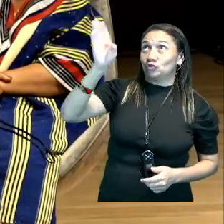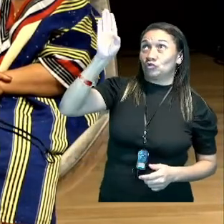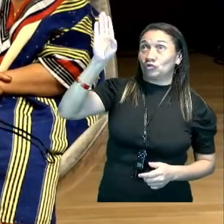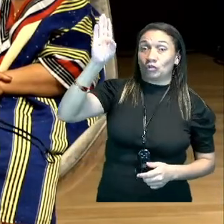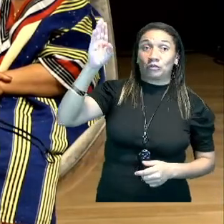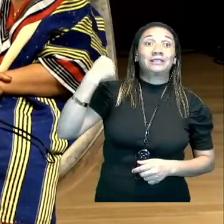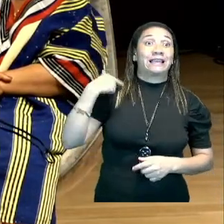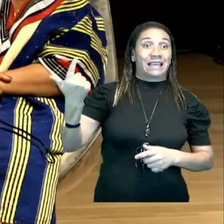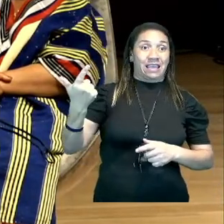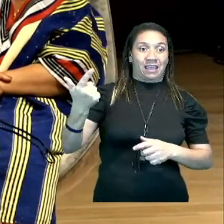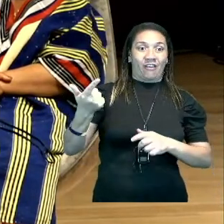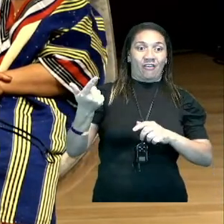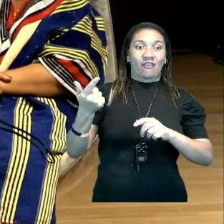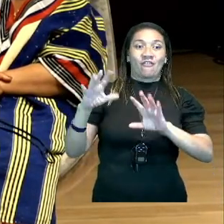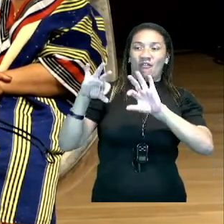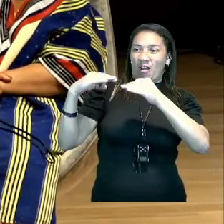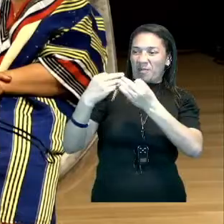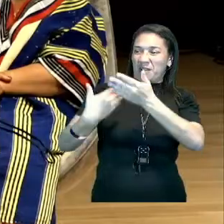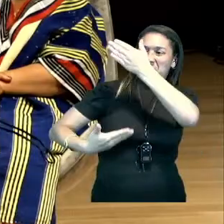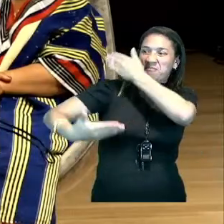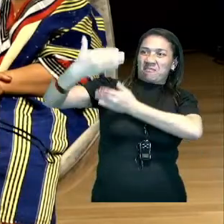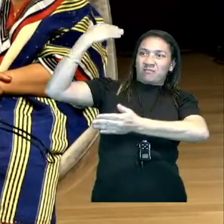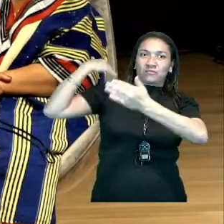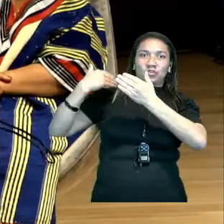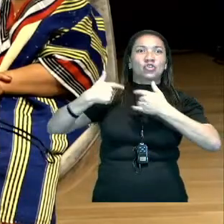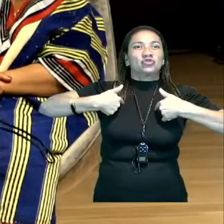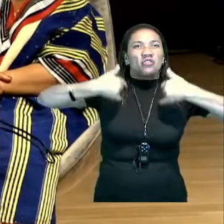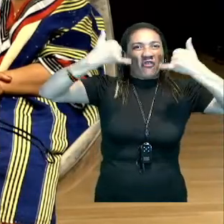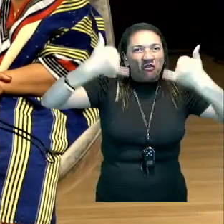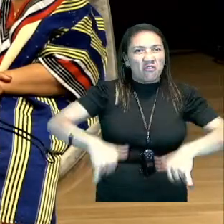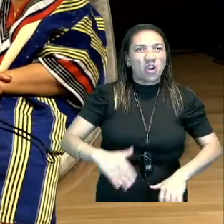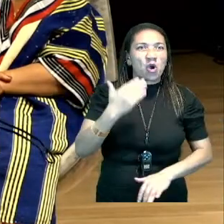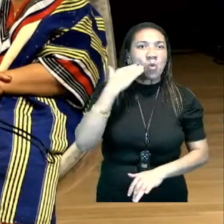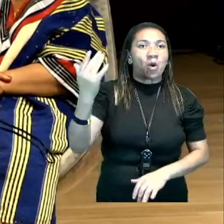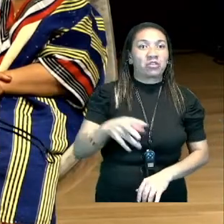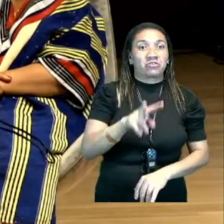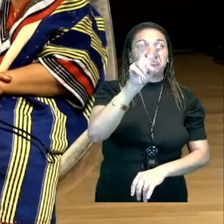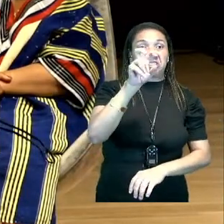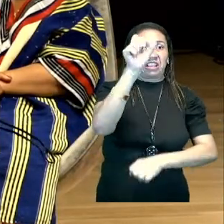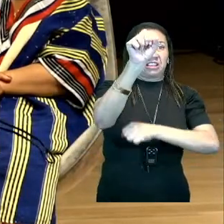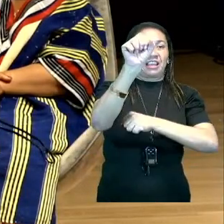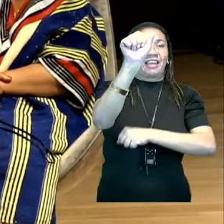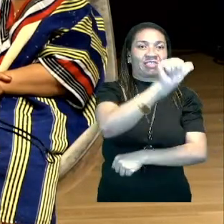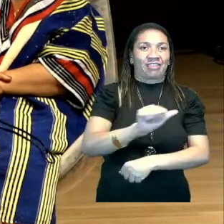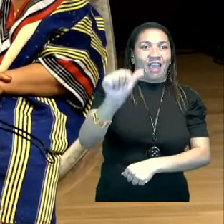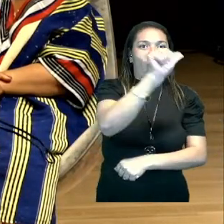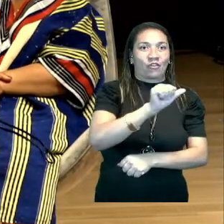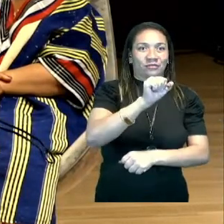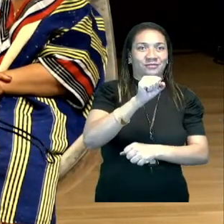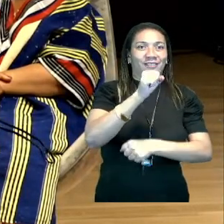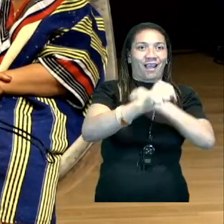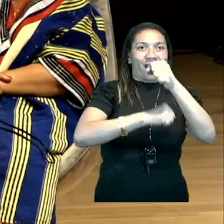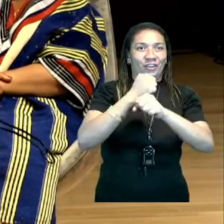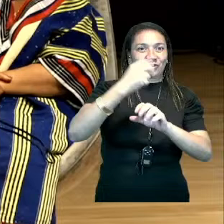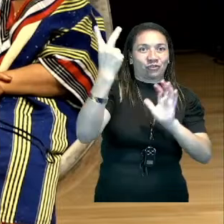If God and the ancestors permit, I will leave August 7th next year.